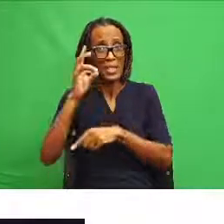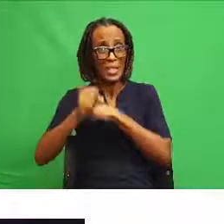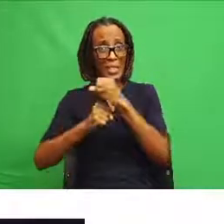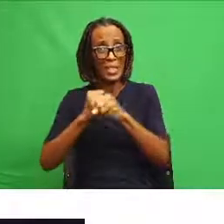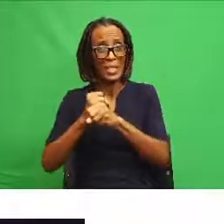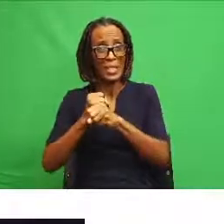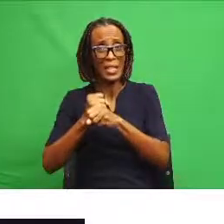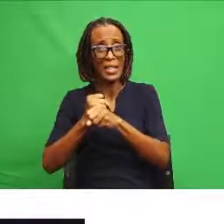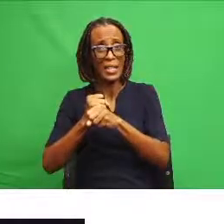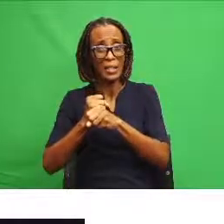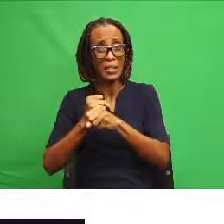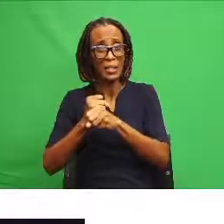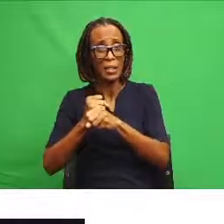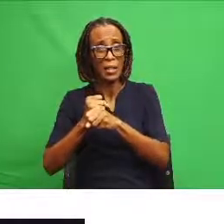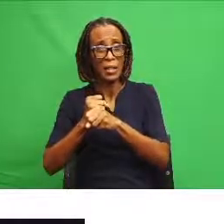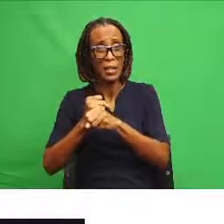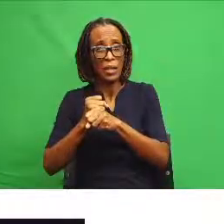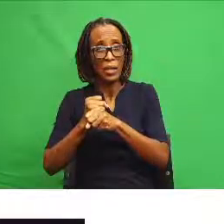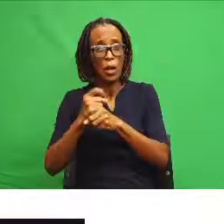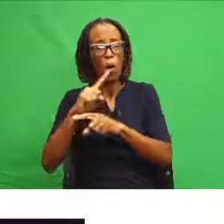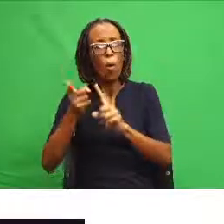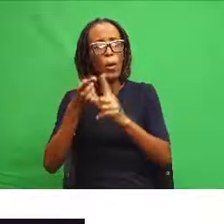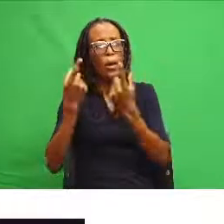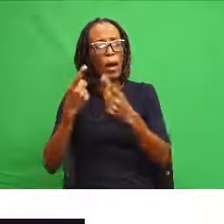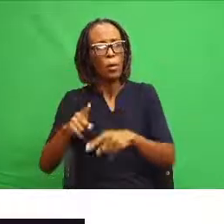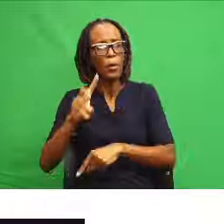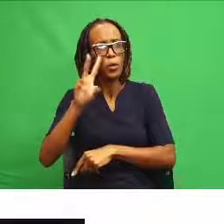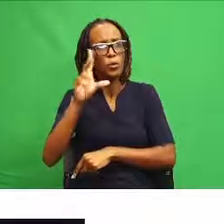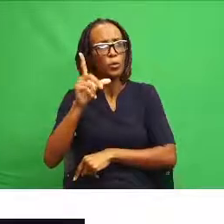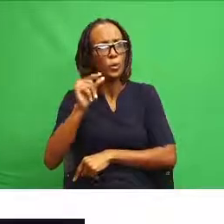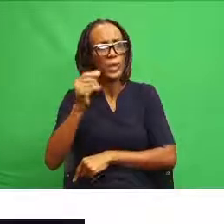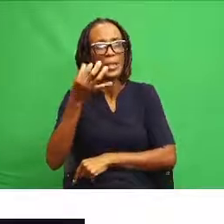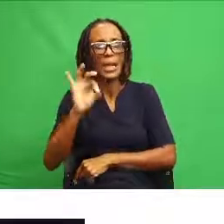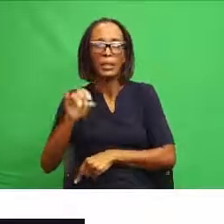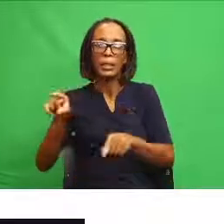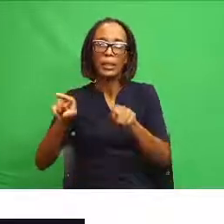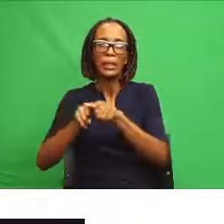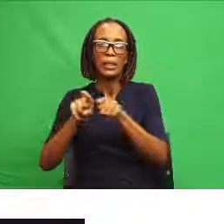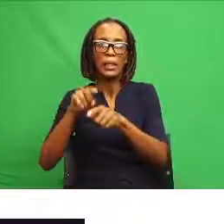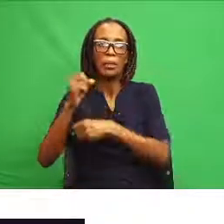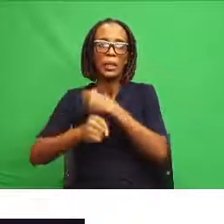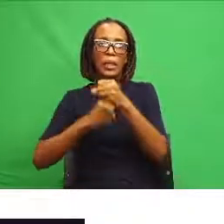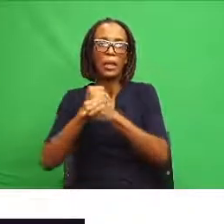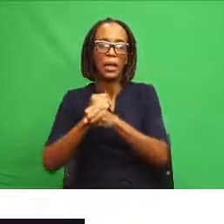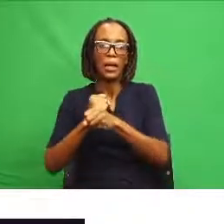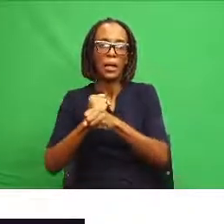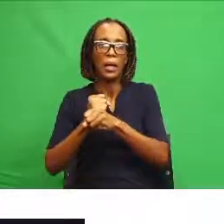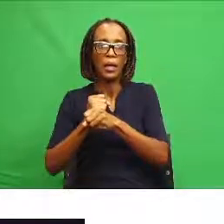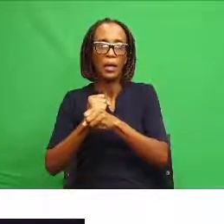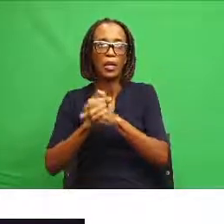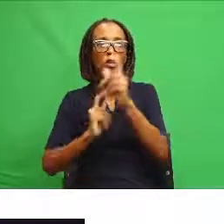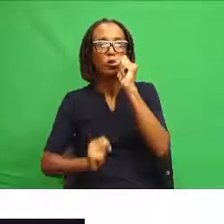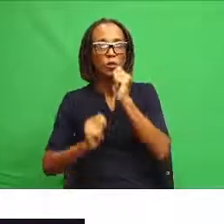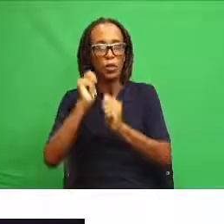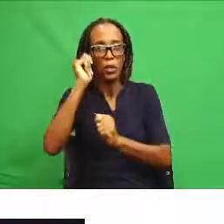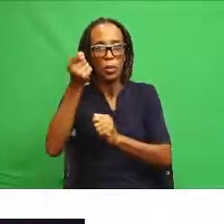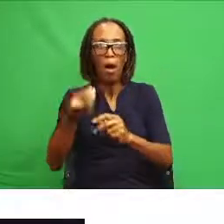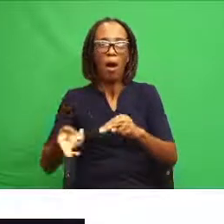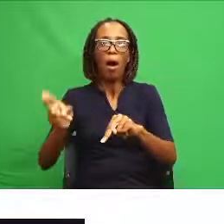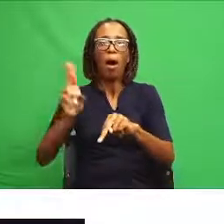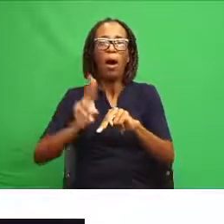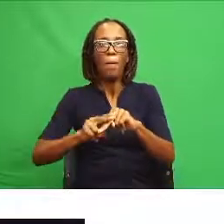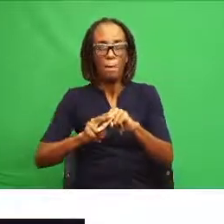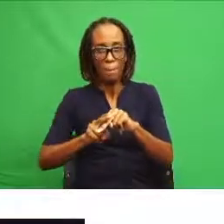number of cases occurred in 2019, which is the same year that the government of Trinidad and Tobago increased the